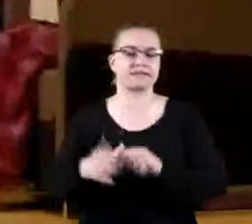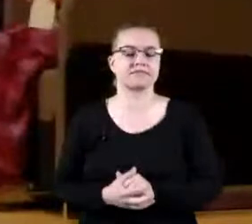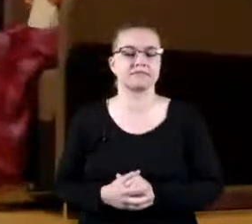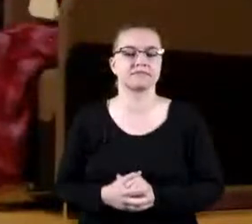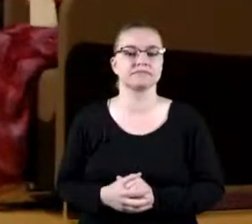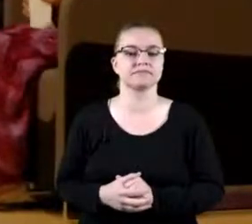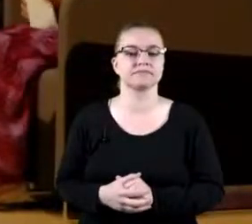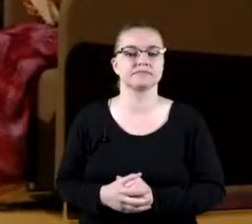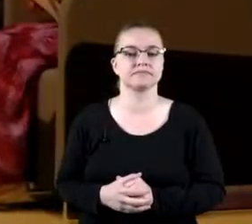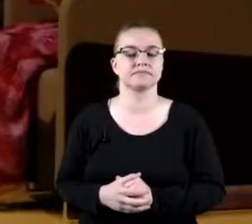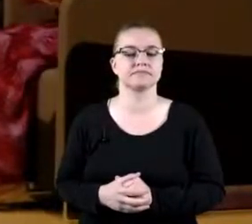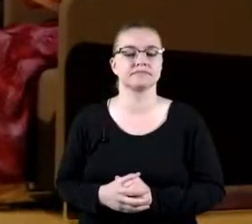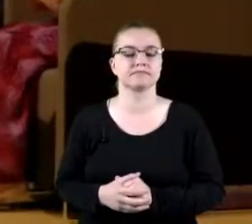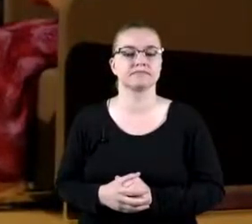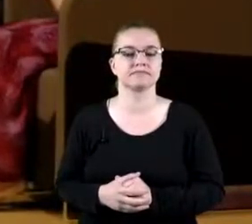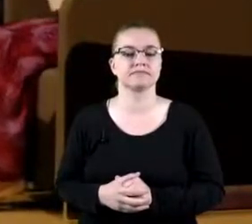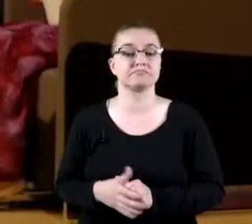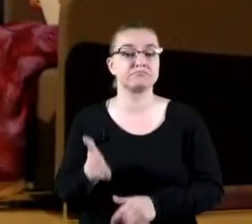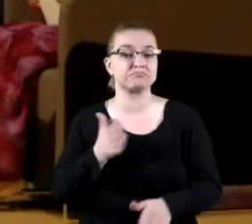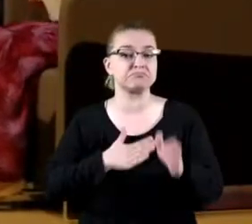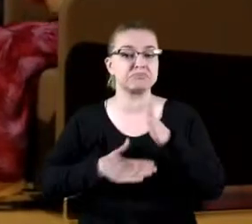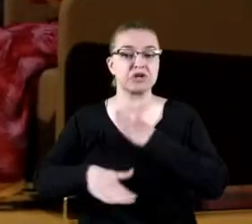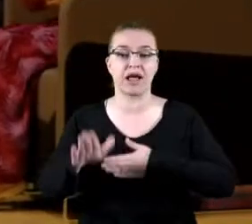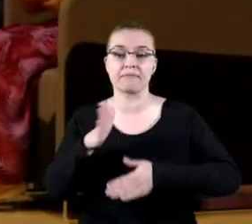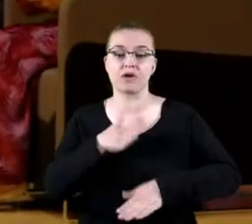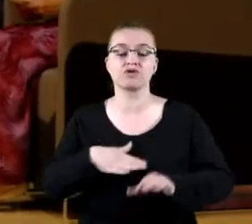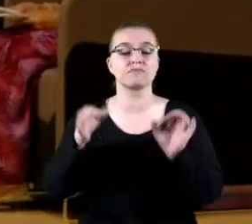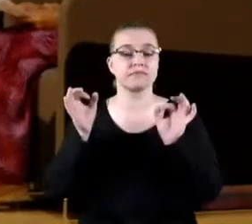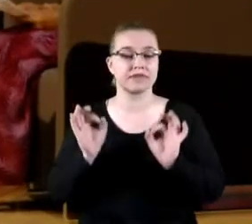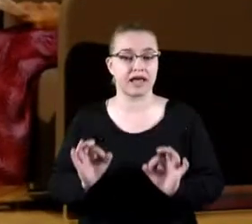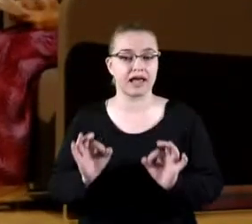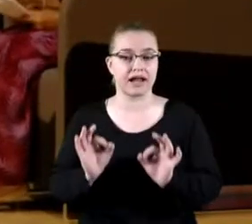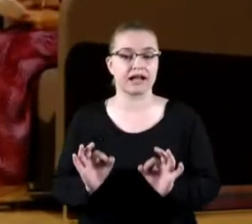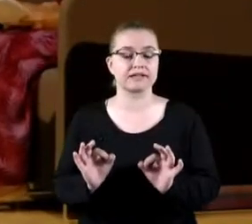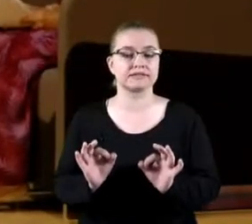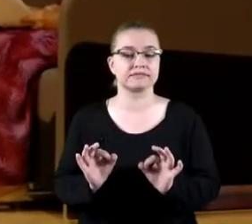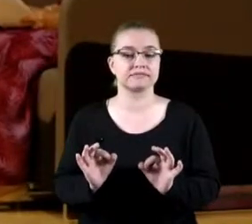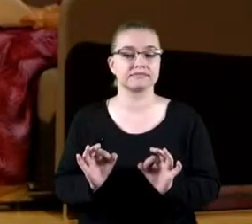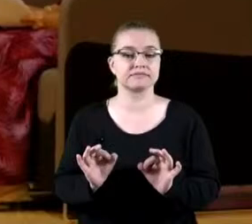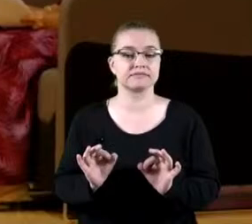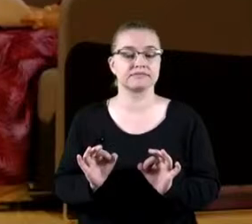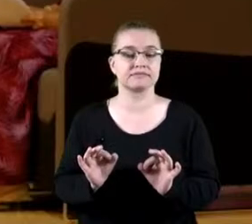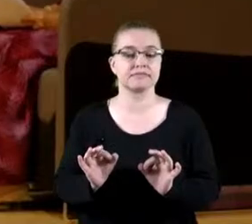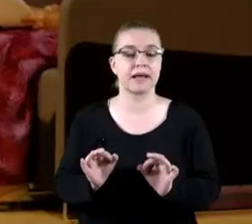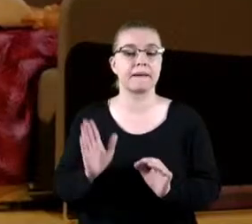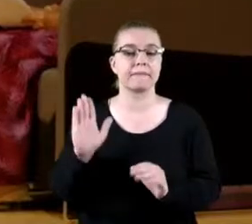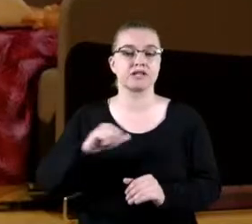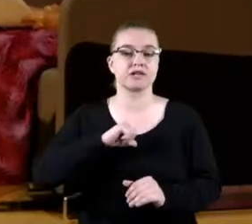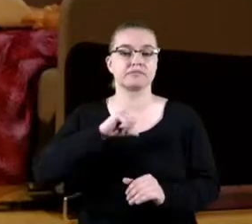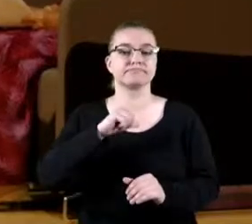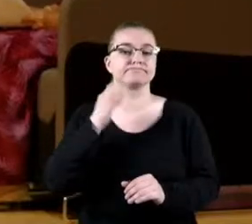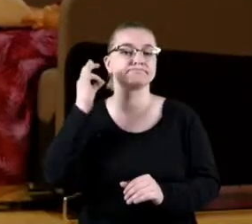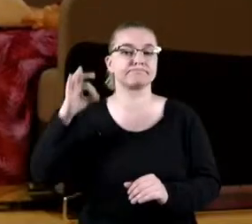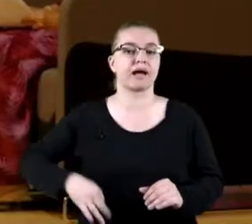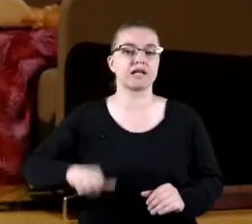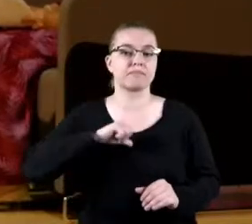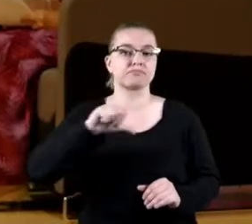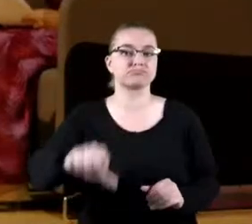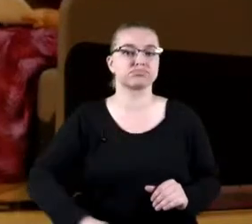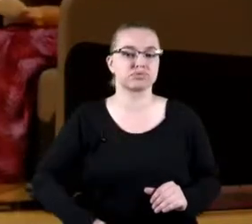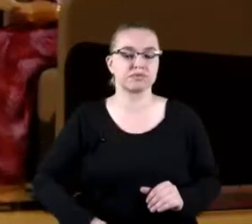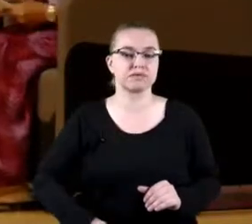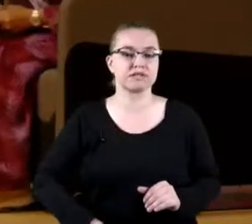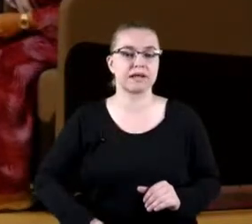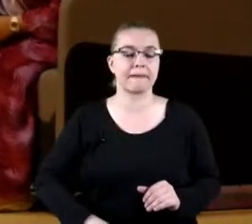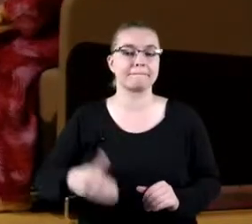participants. So it's my pleasure to give the word to Ms. Maya Noraini Roslan, from the Klang Municipal Council President, Malaysia. The